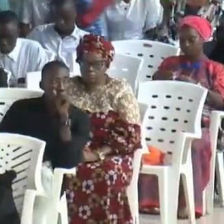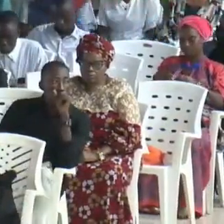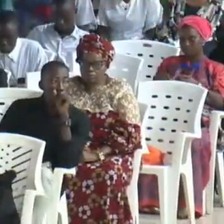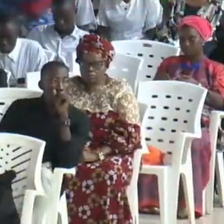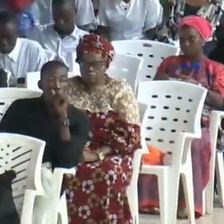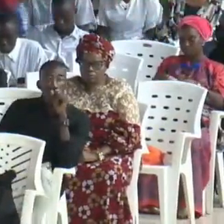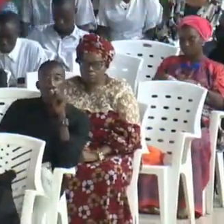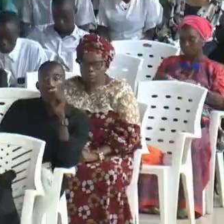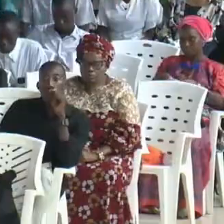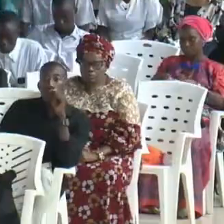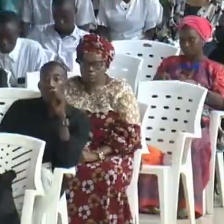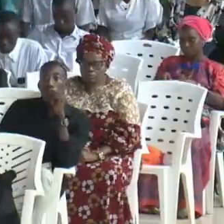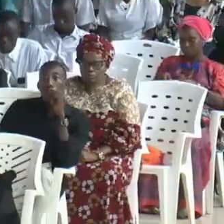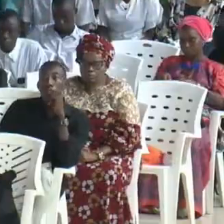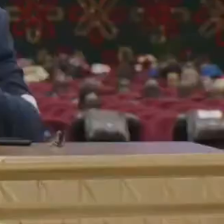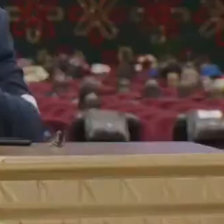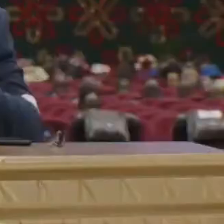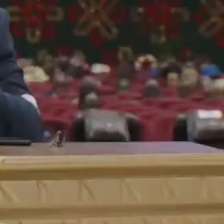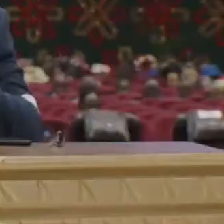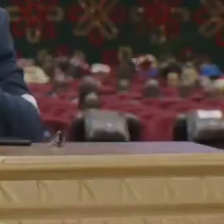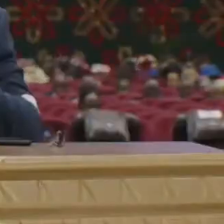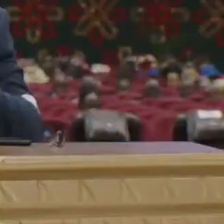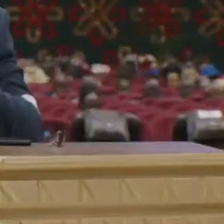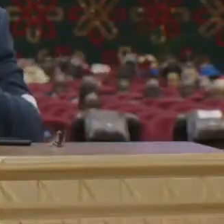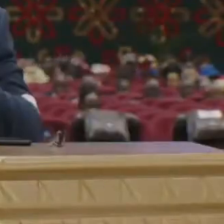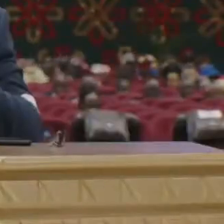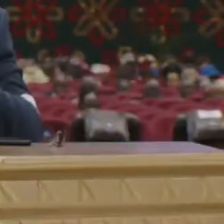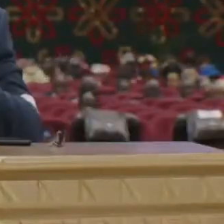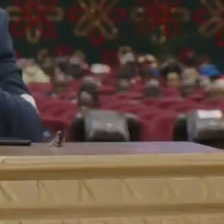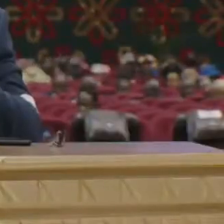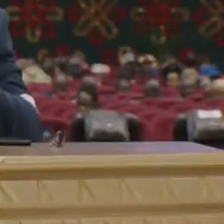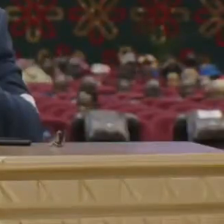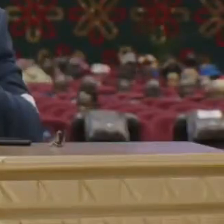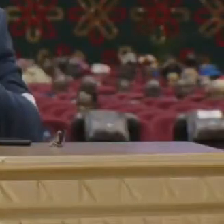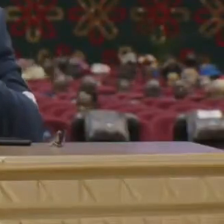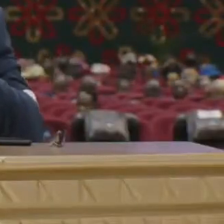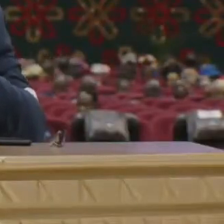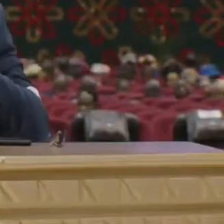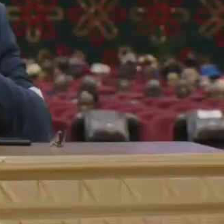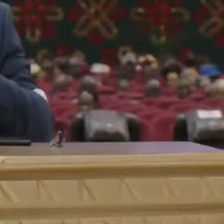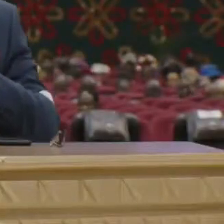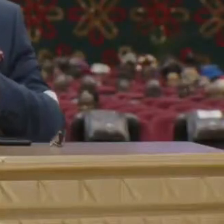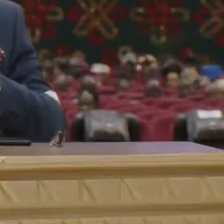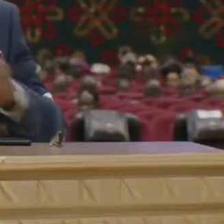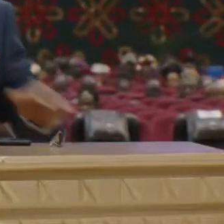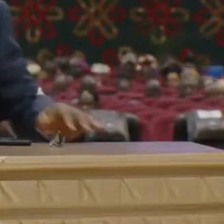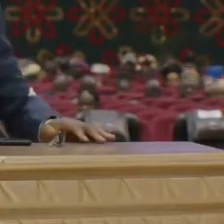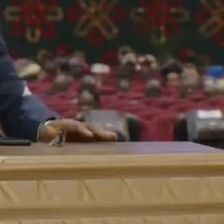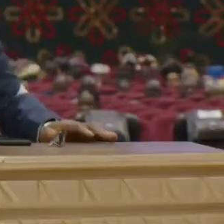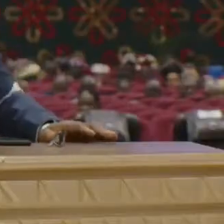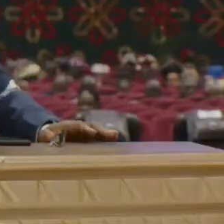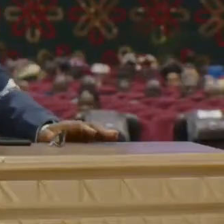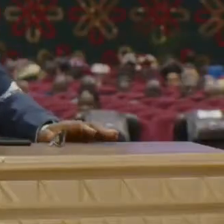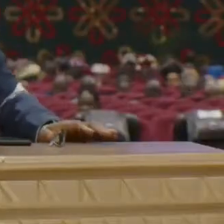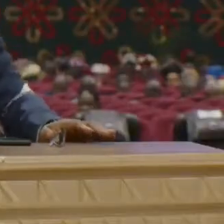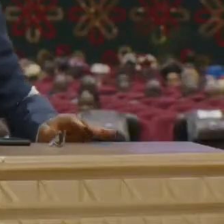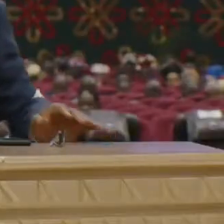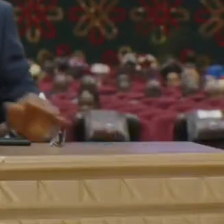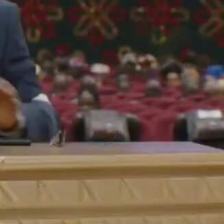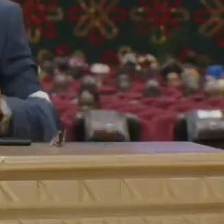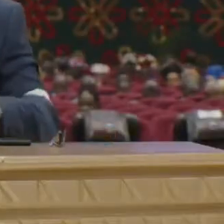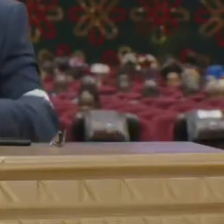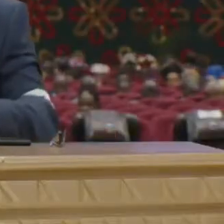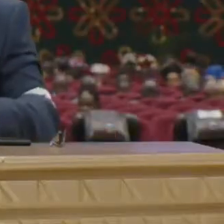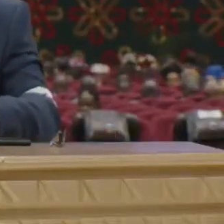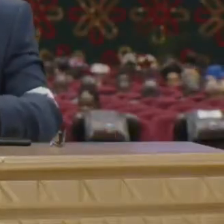I want to thank the Almighty God for this opportunity, and I want to thank